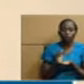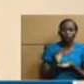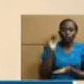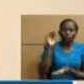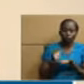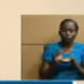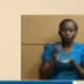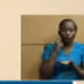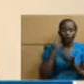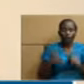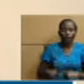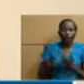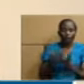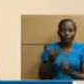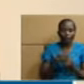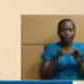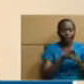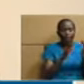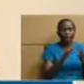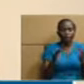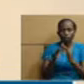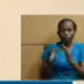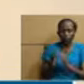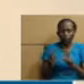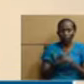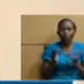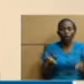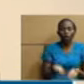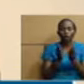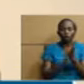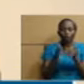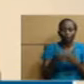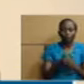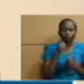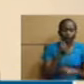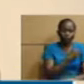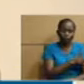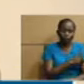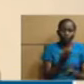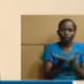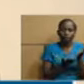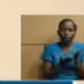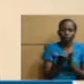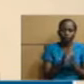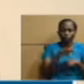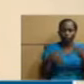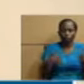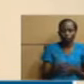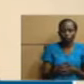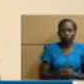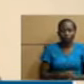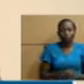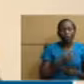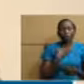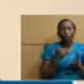health care by households and enhancing access to affordable health services for all. Though I have to